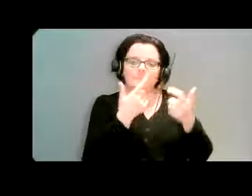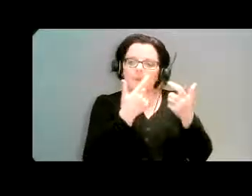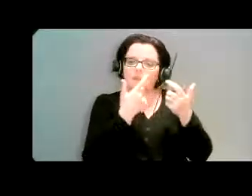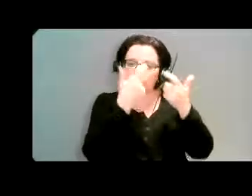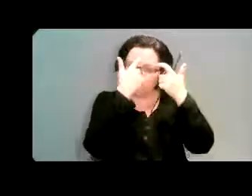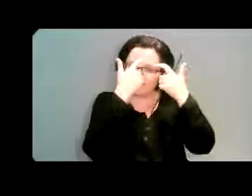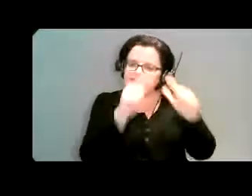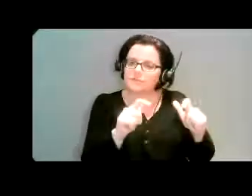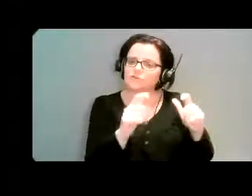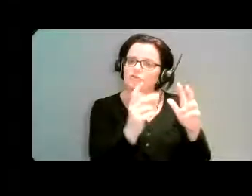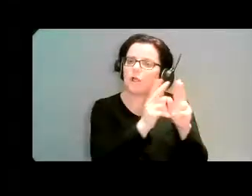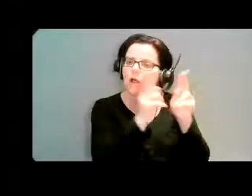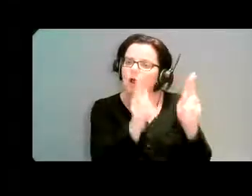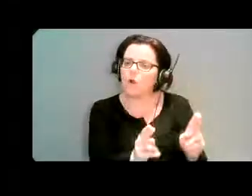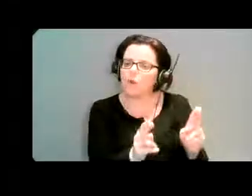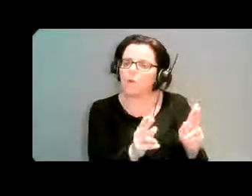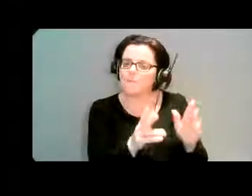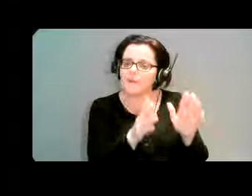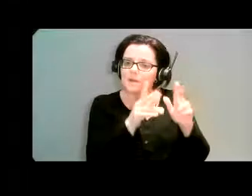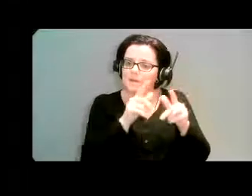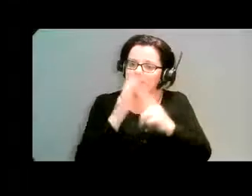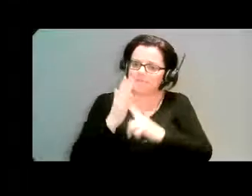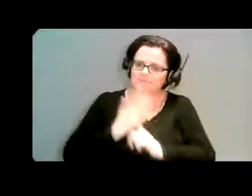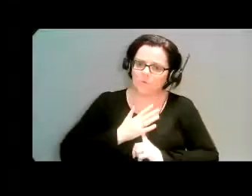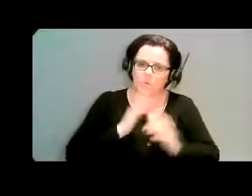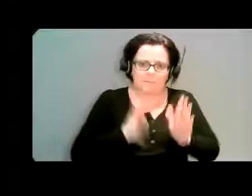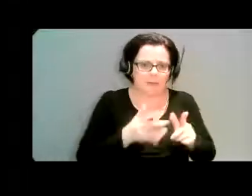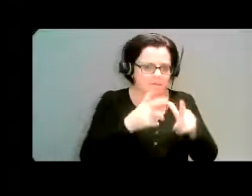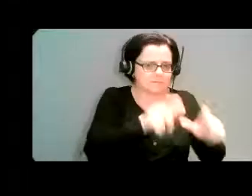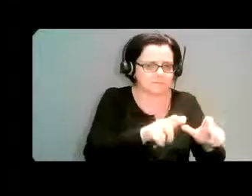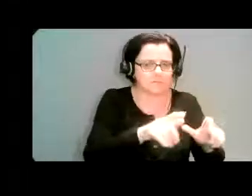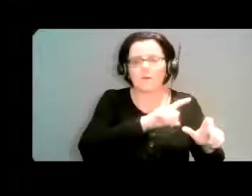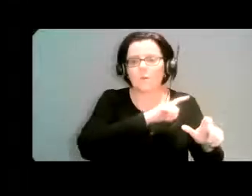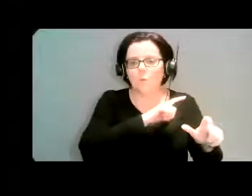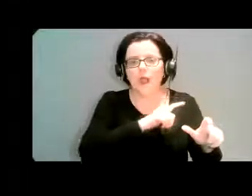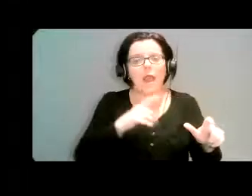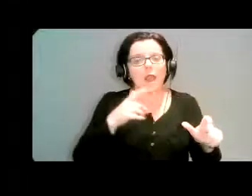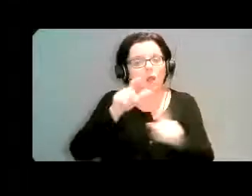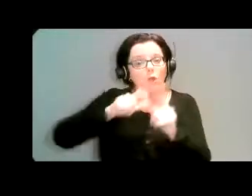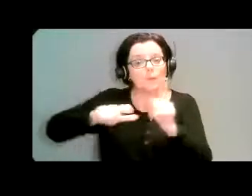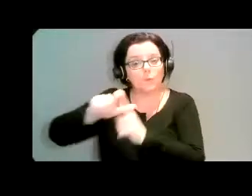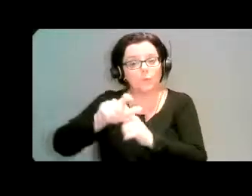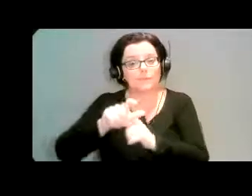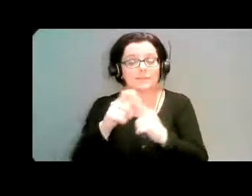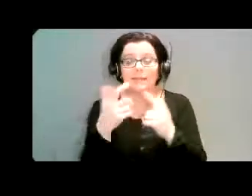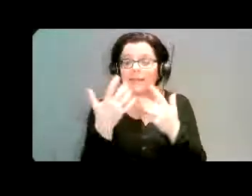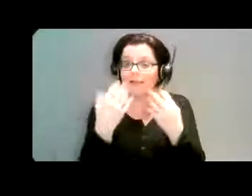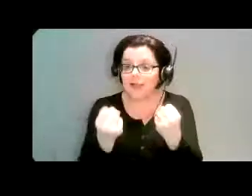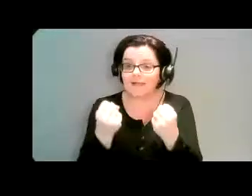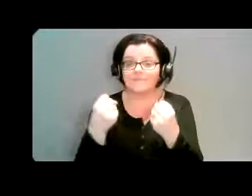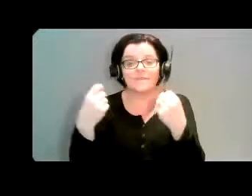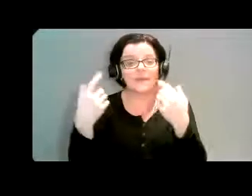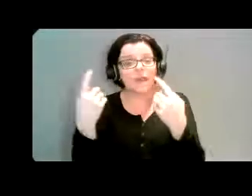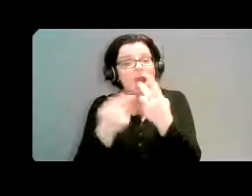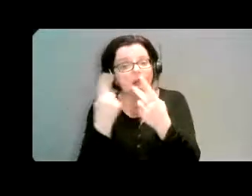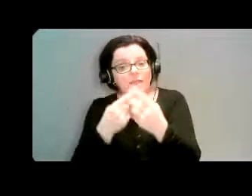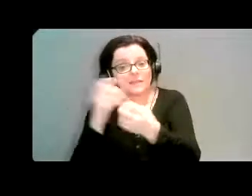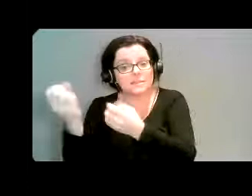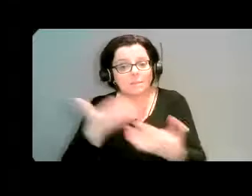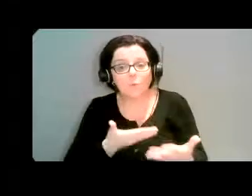there is no appropriate support option for them in the community. But it could be also, you know,